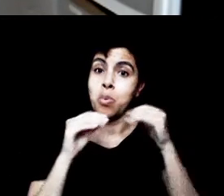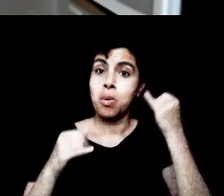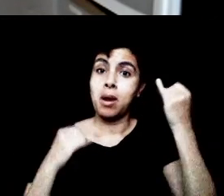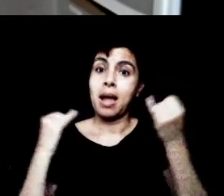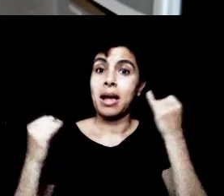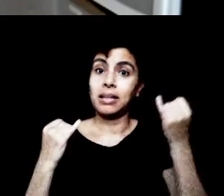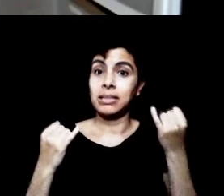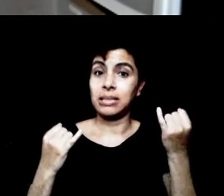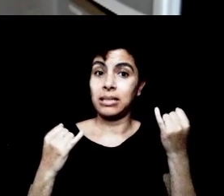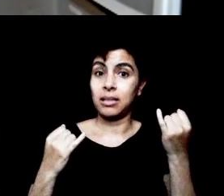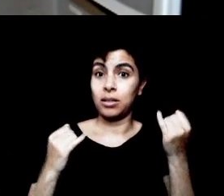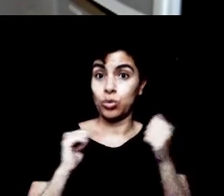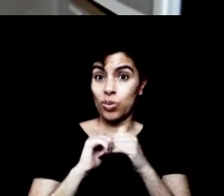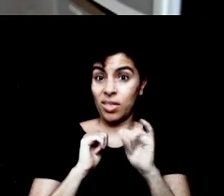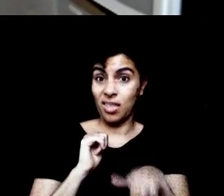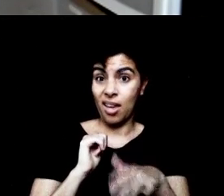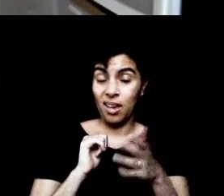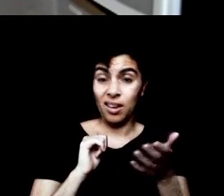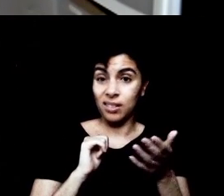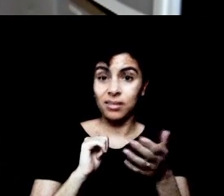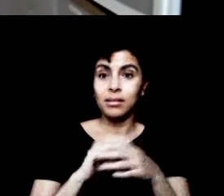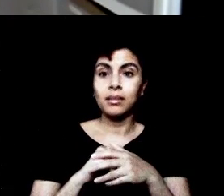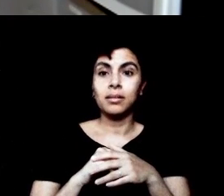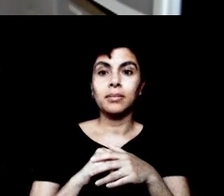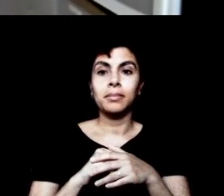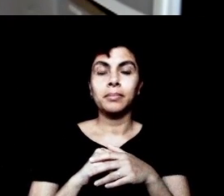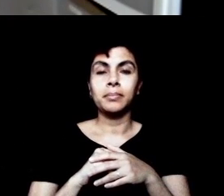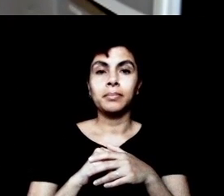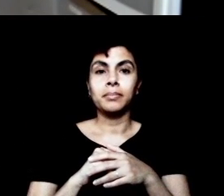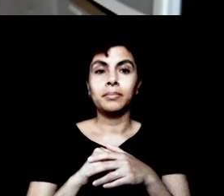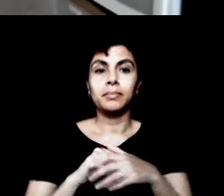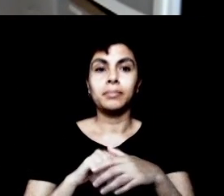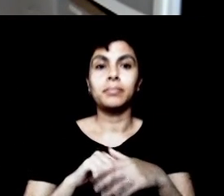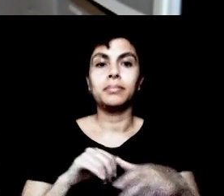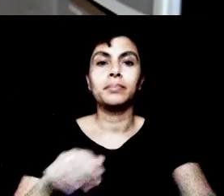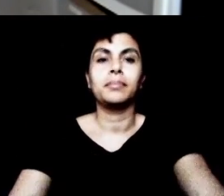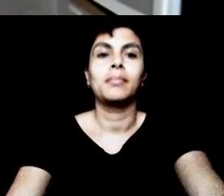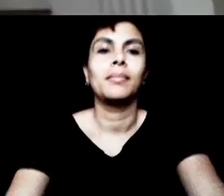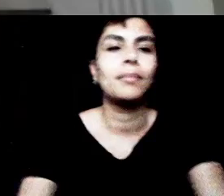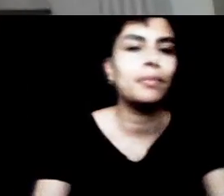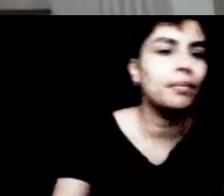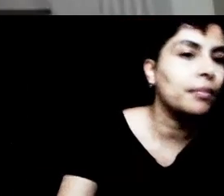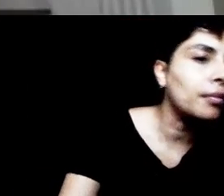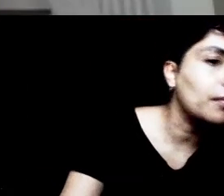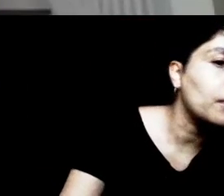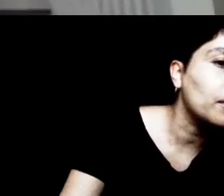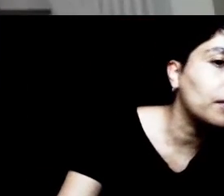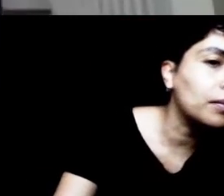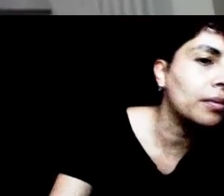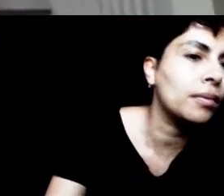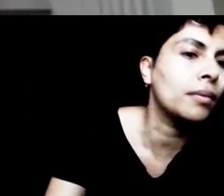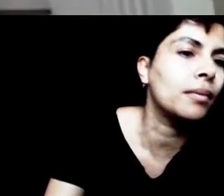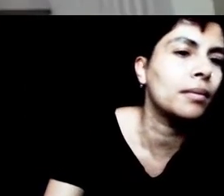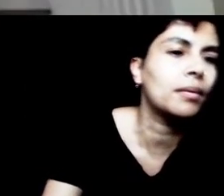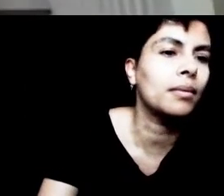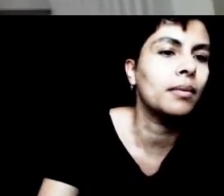more ideas along this line? toilet paper.